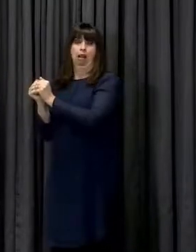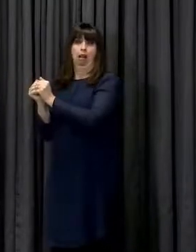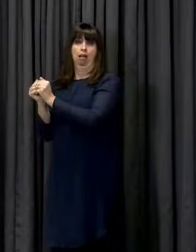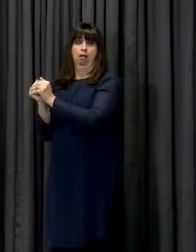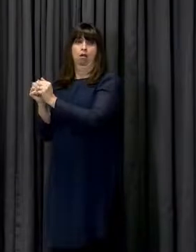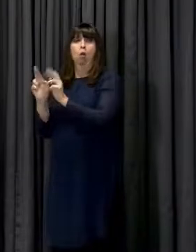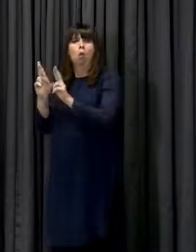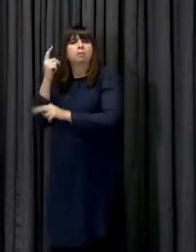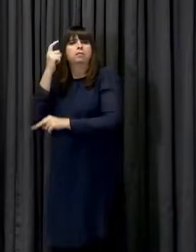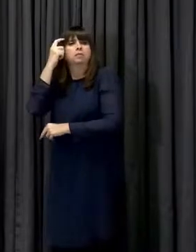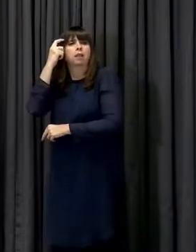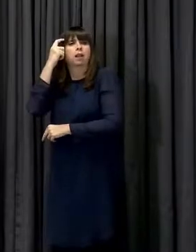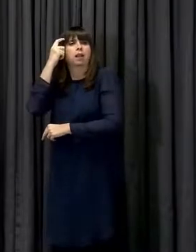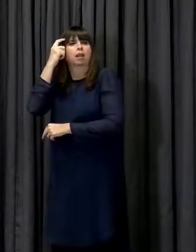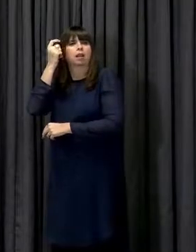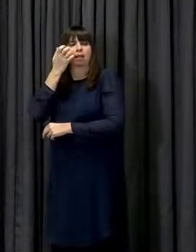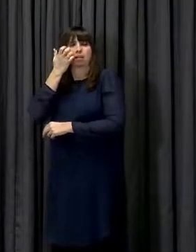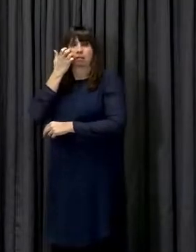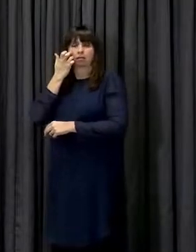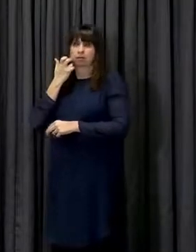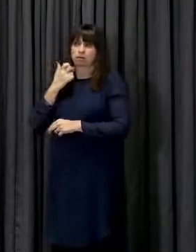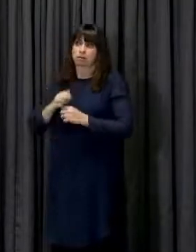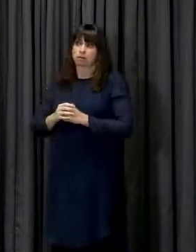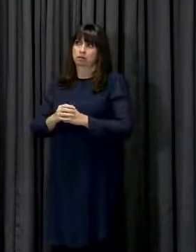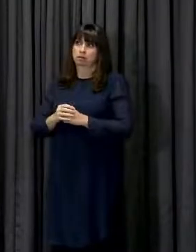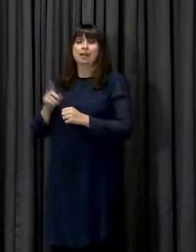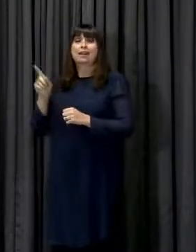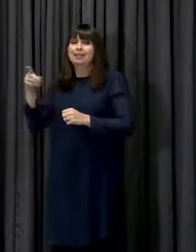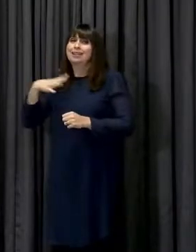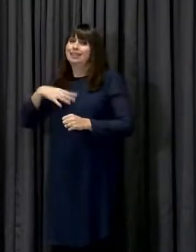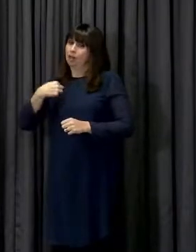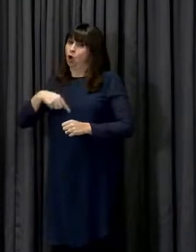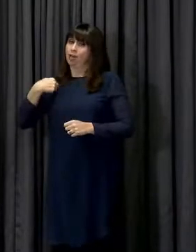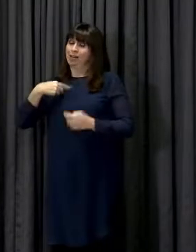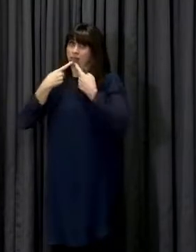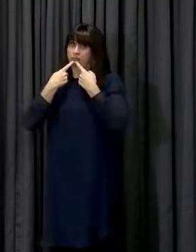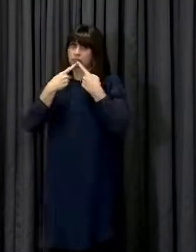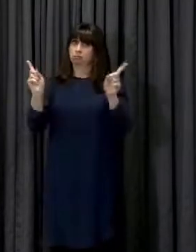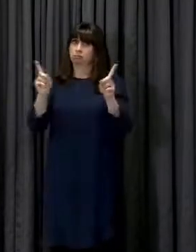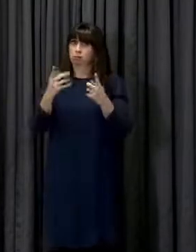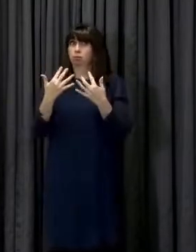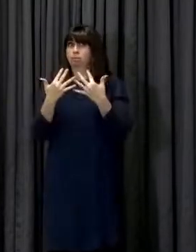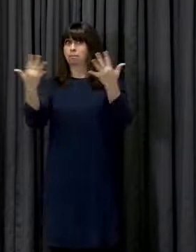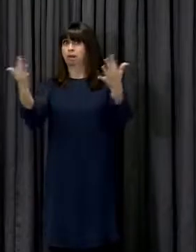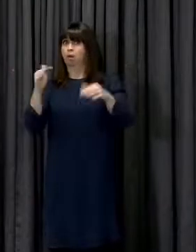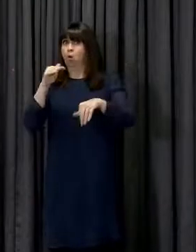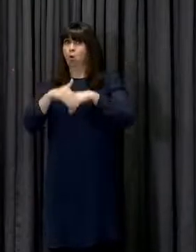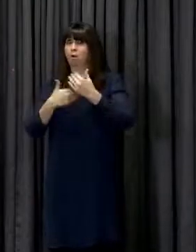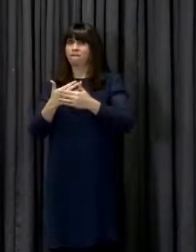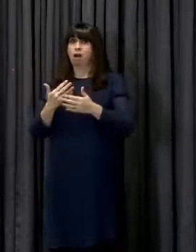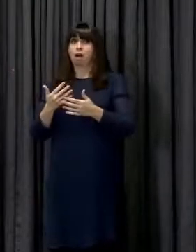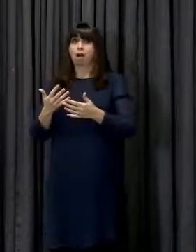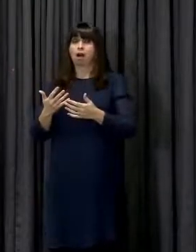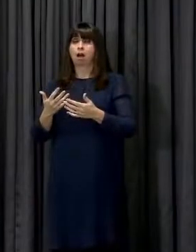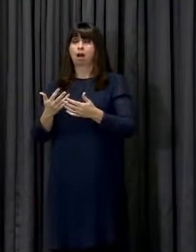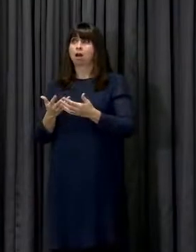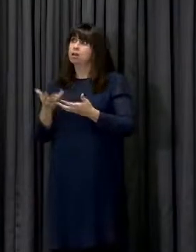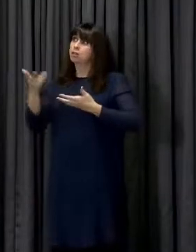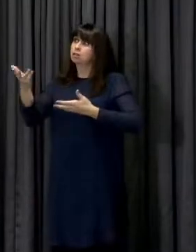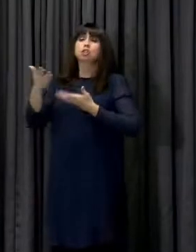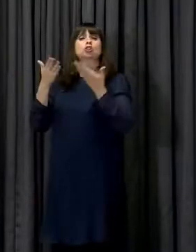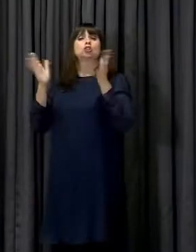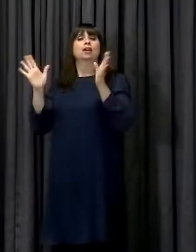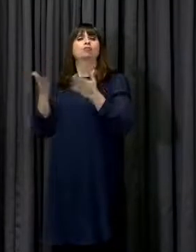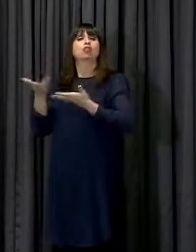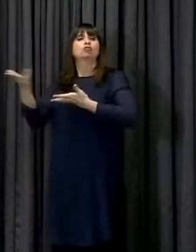just common sense, but a levelling with the public about the reality of new interrupted trading arrangements more